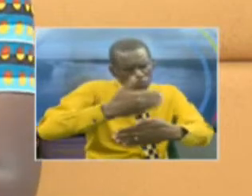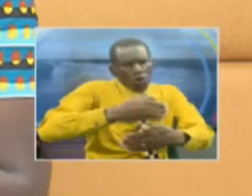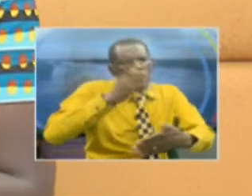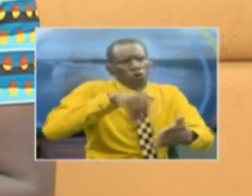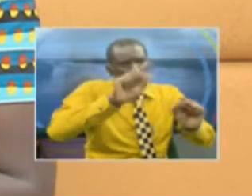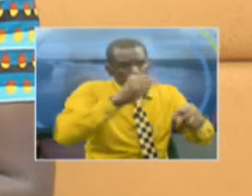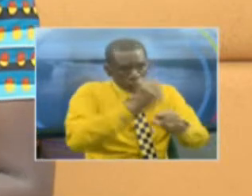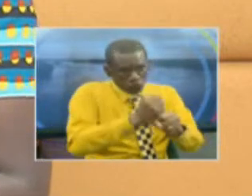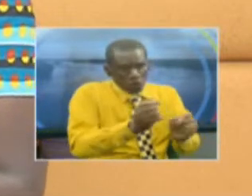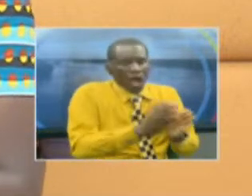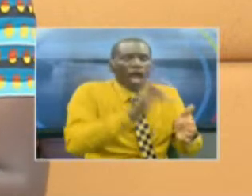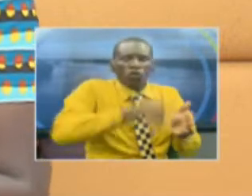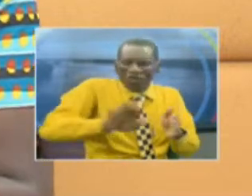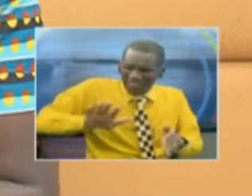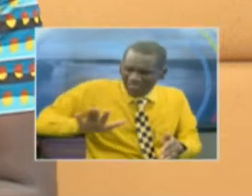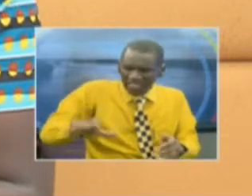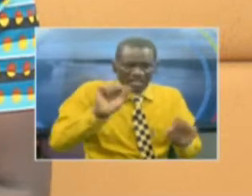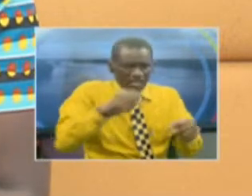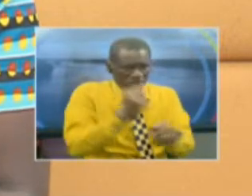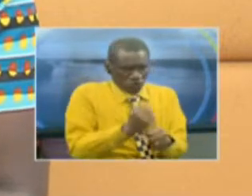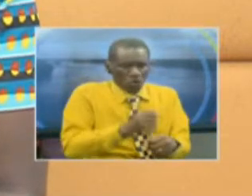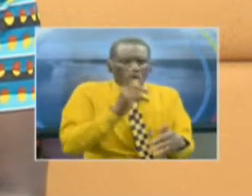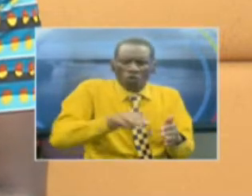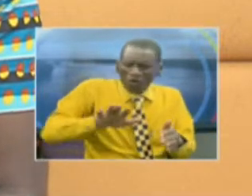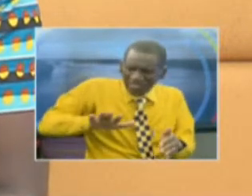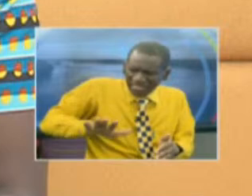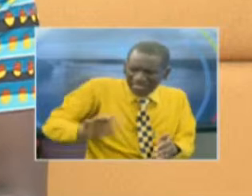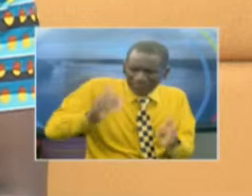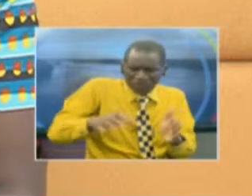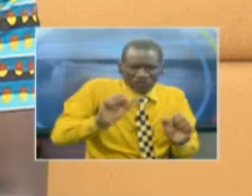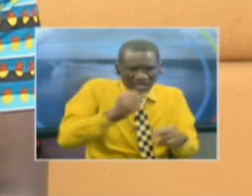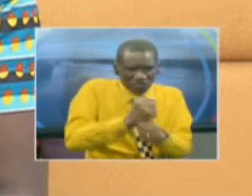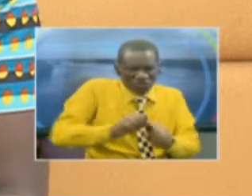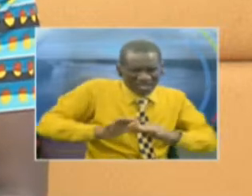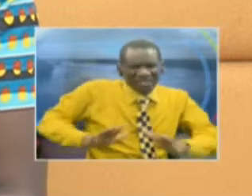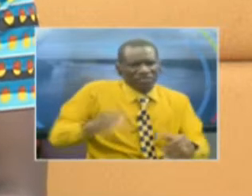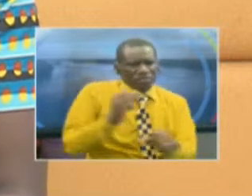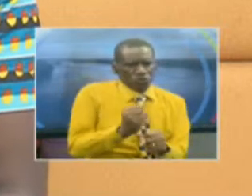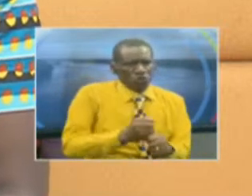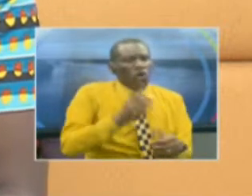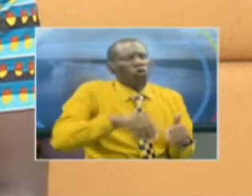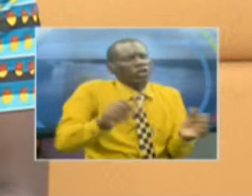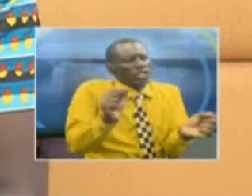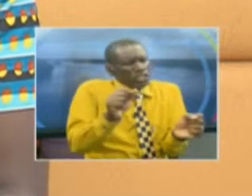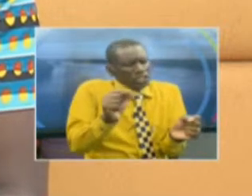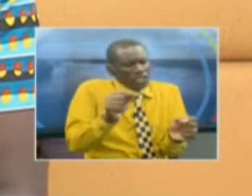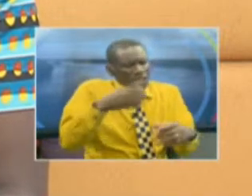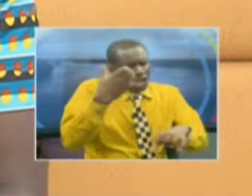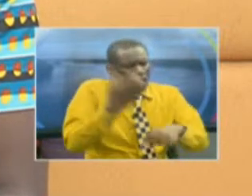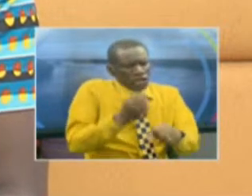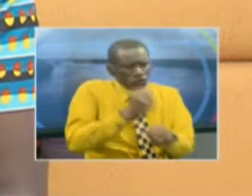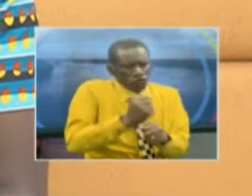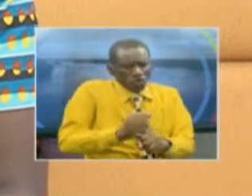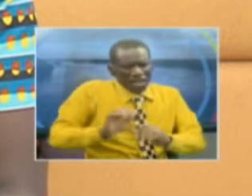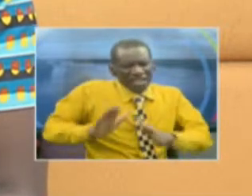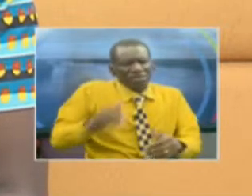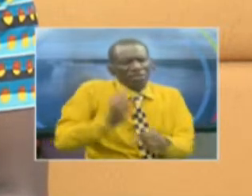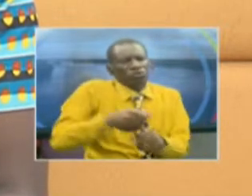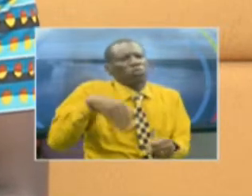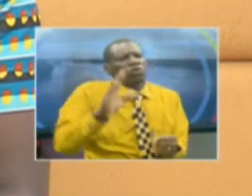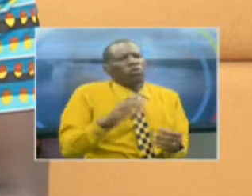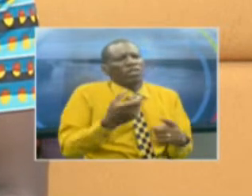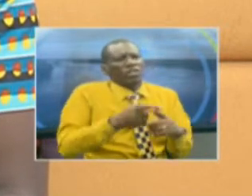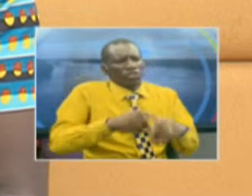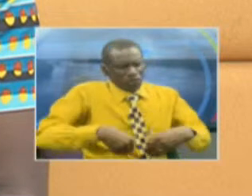they can do. What they can do, let them do. What they can do, let them learn to do more. And so that you're not overwhelmed. Then you can give